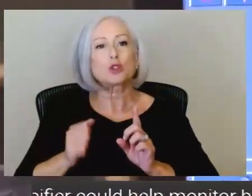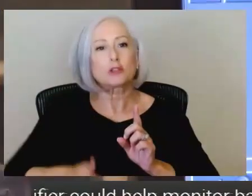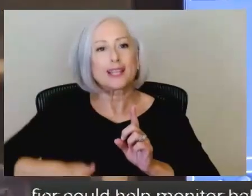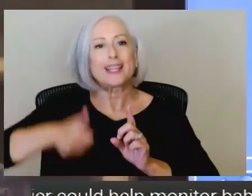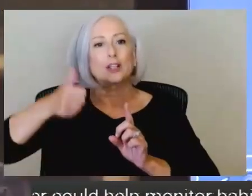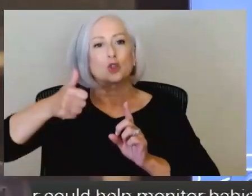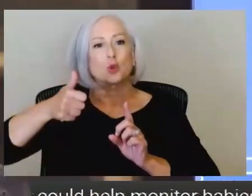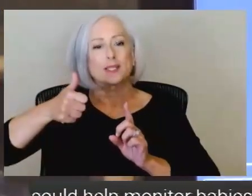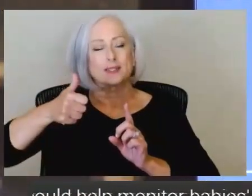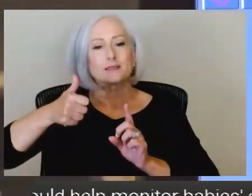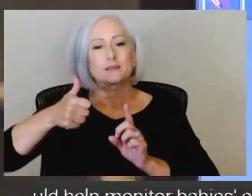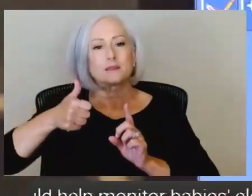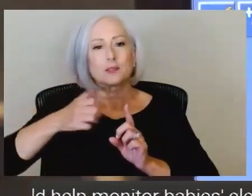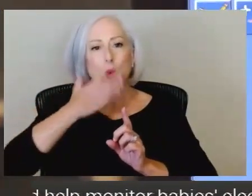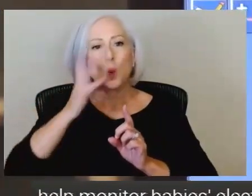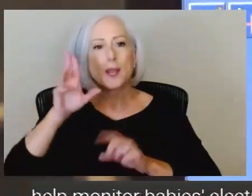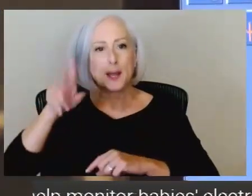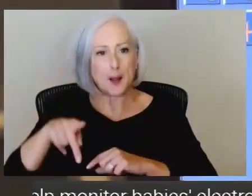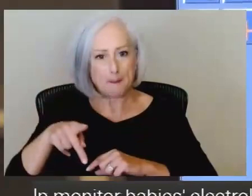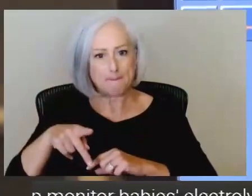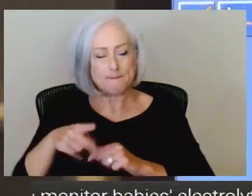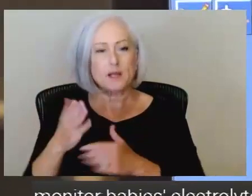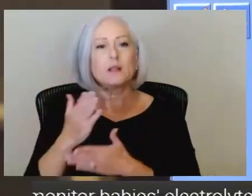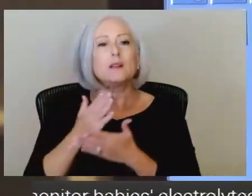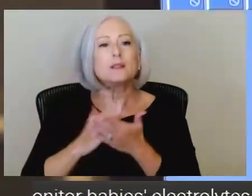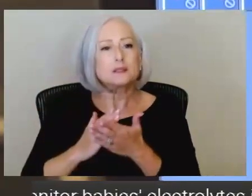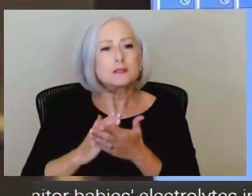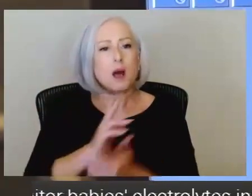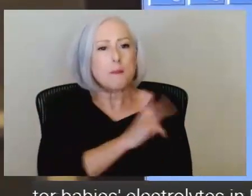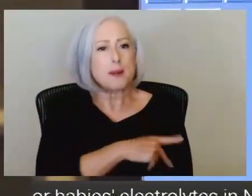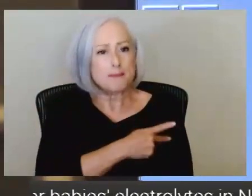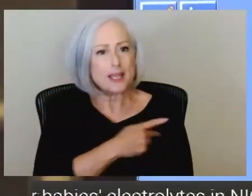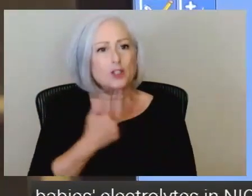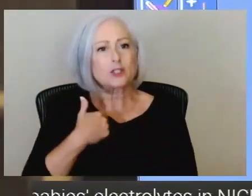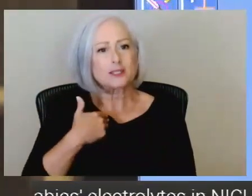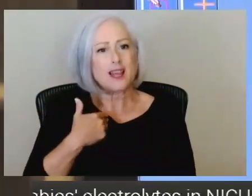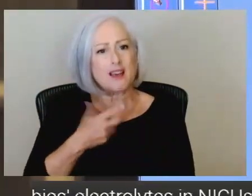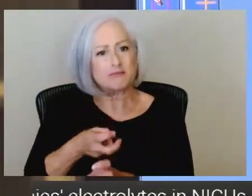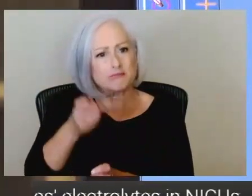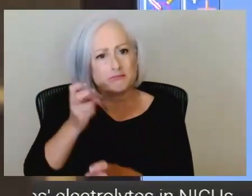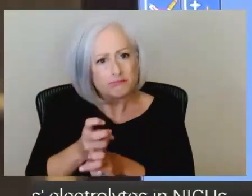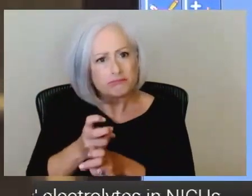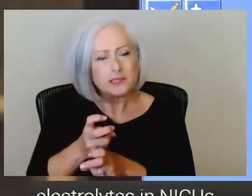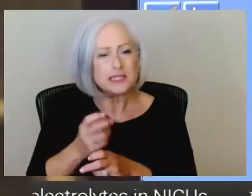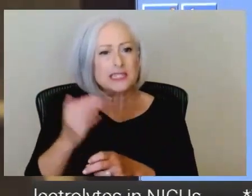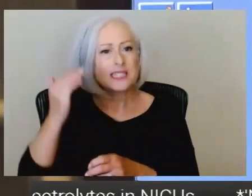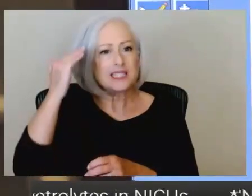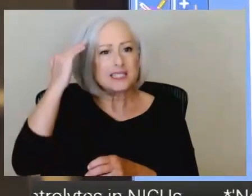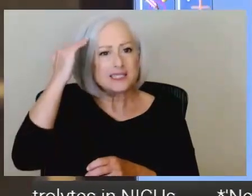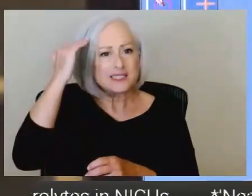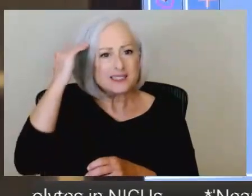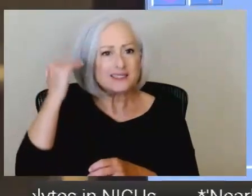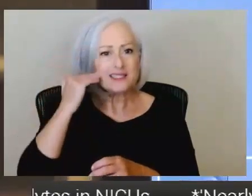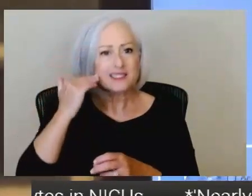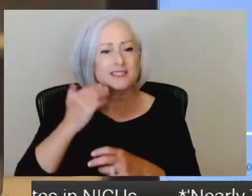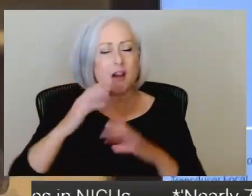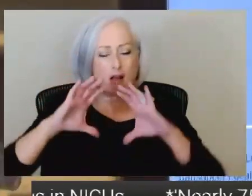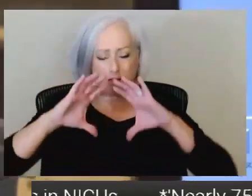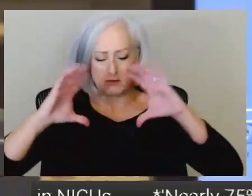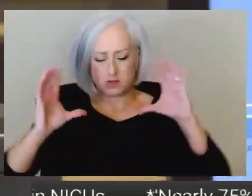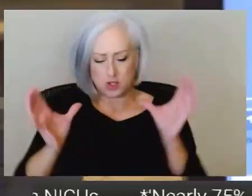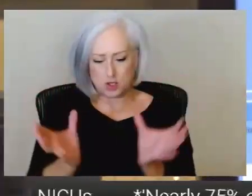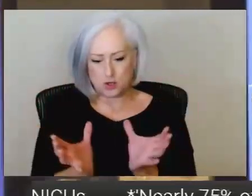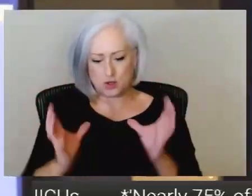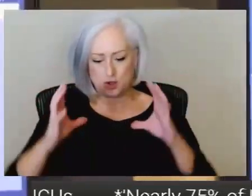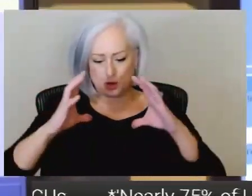some patients that have a really low or kind of a difficult skull where it becomes really challenging to perform the procedure. But